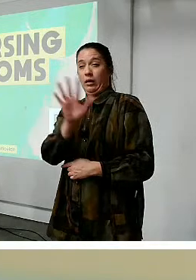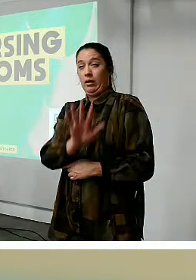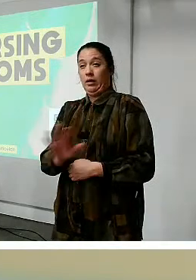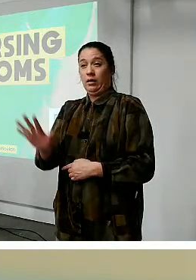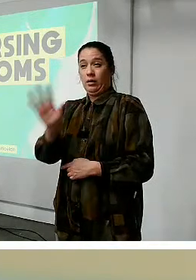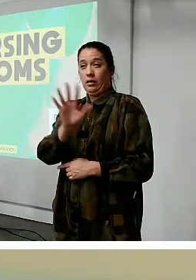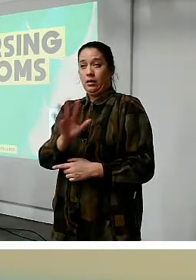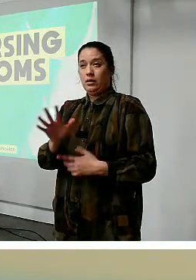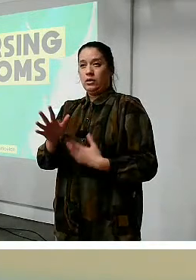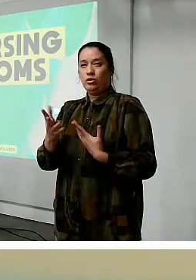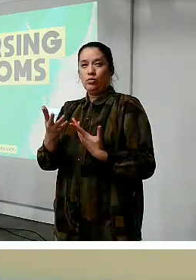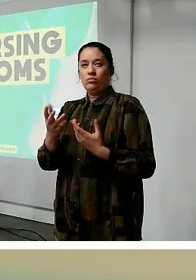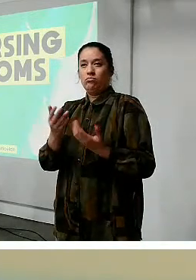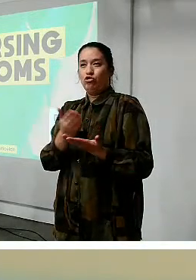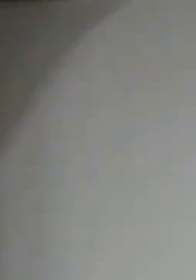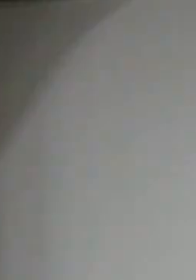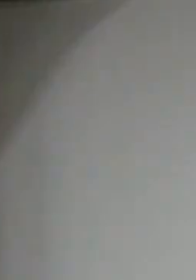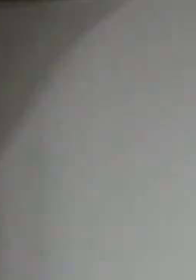in